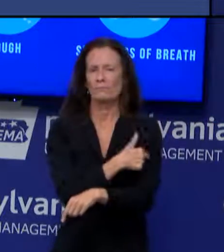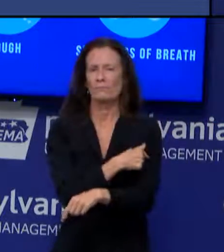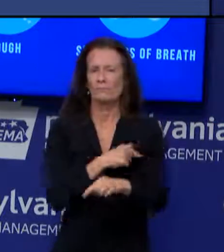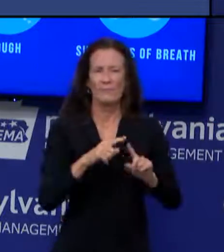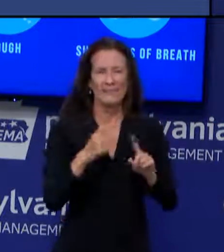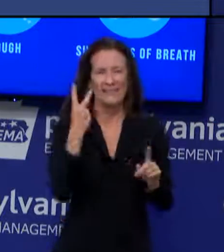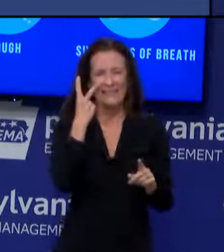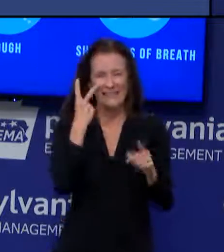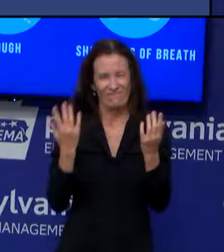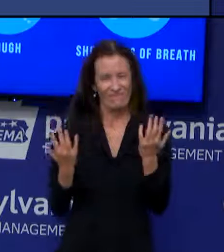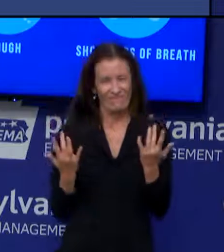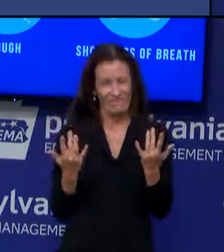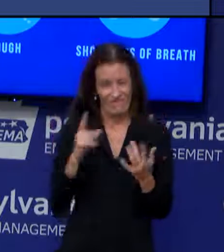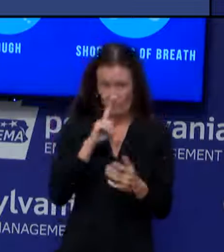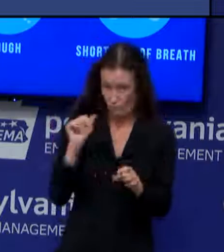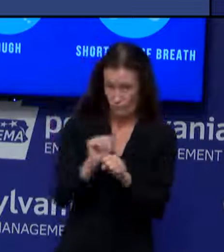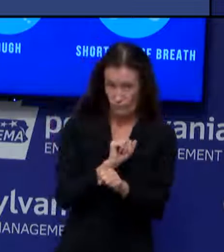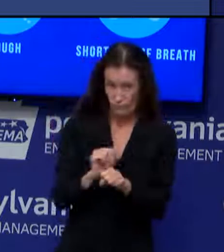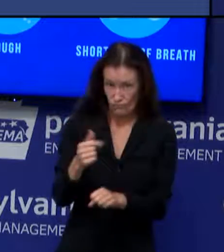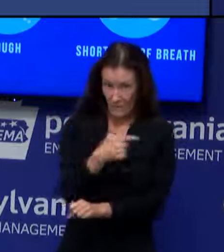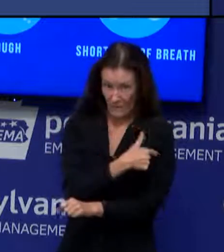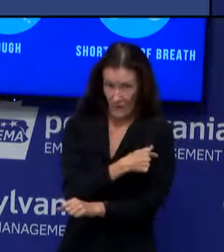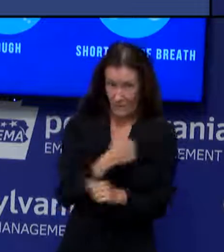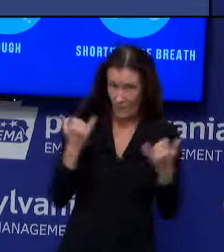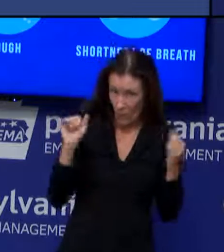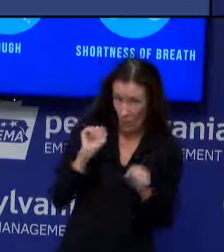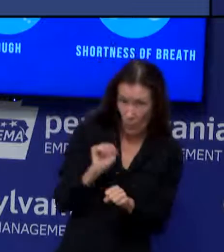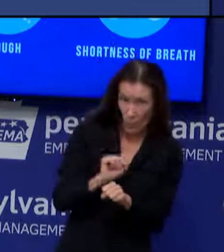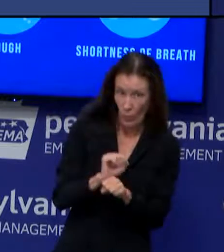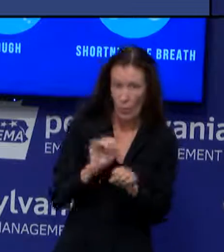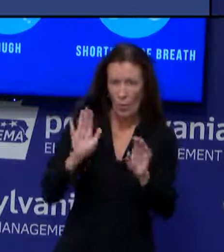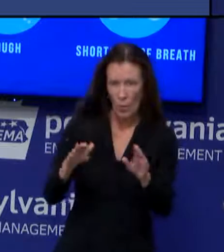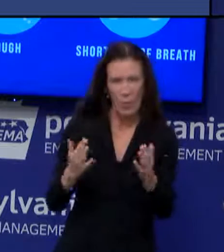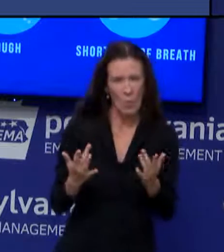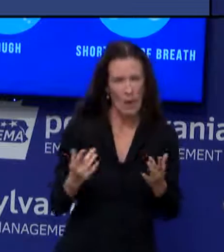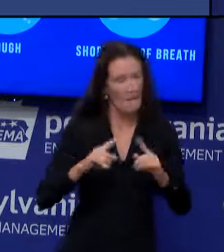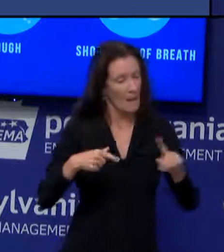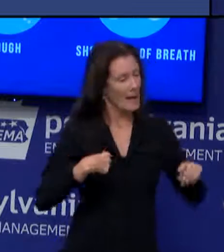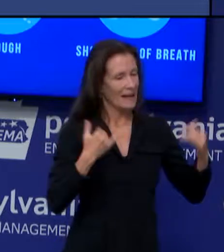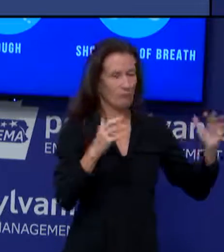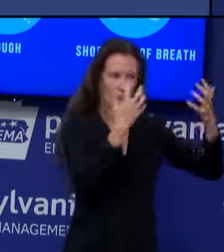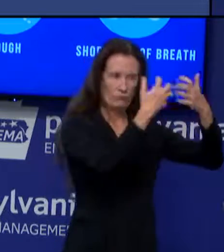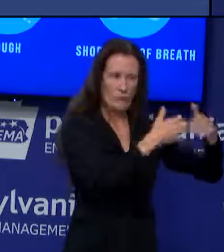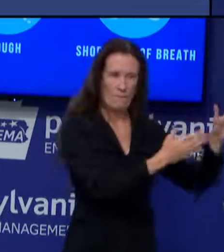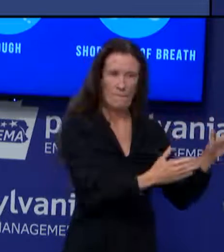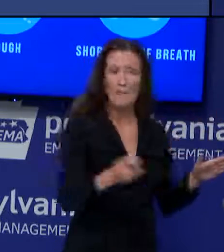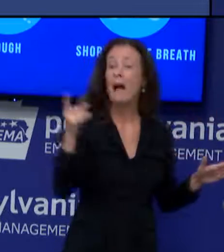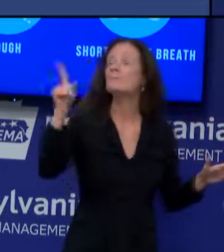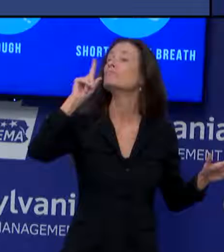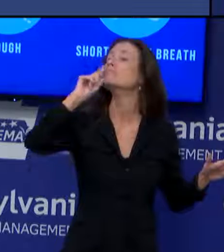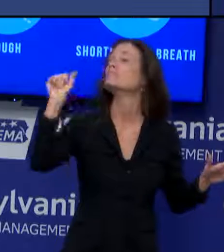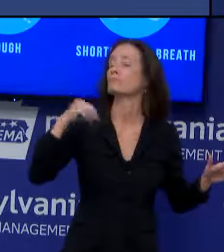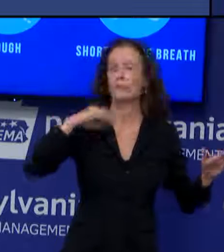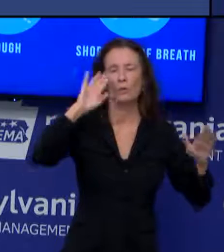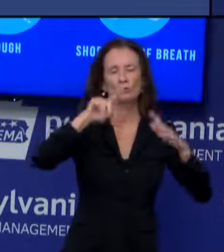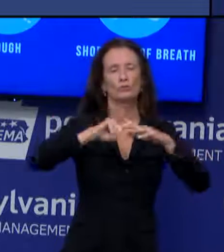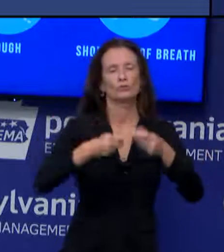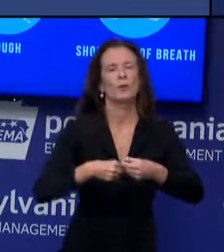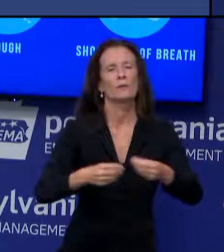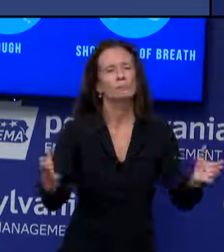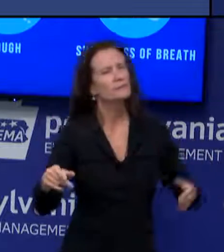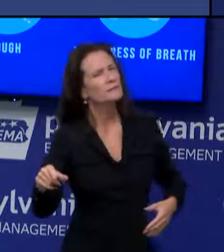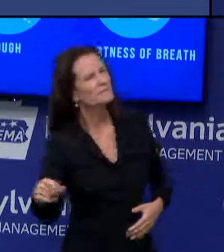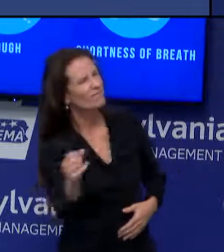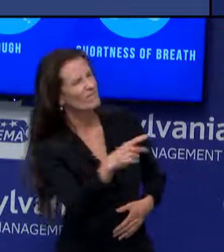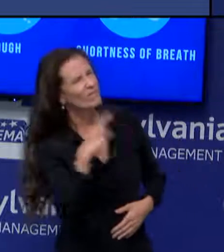that information yet. But when that happens, Pennsylvania will be ready. We've seen anywhere from grade schools to colleges start